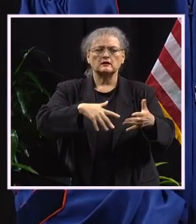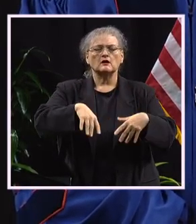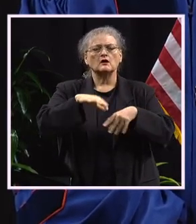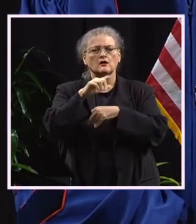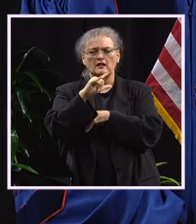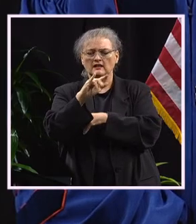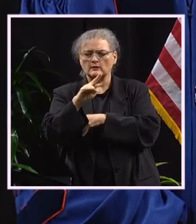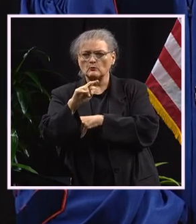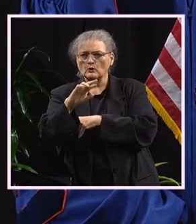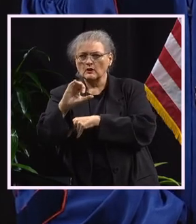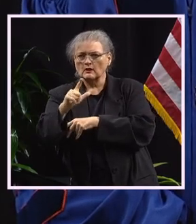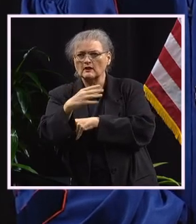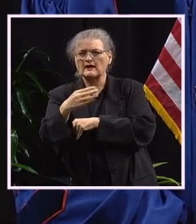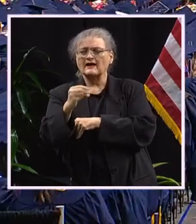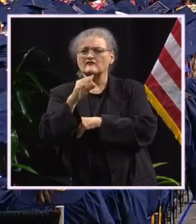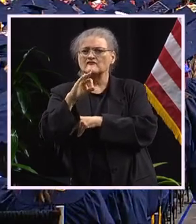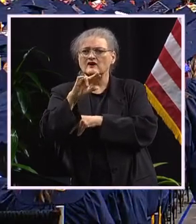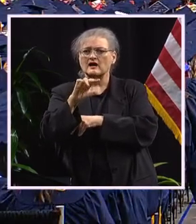please post the banners.